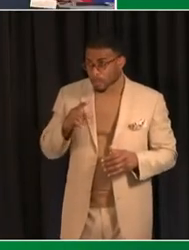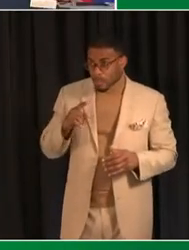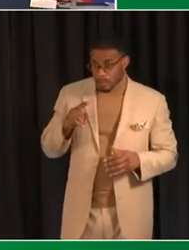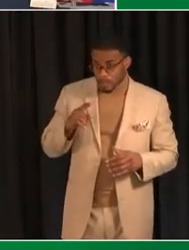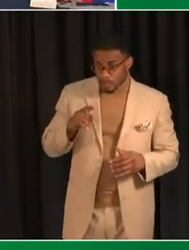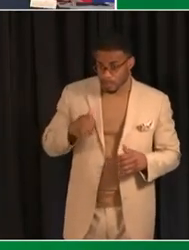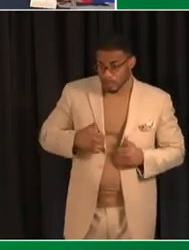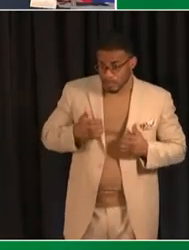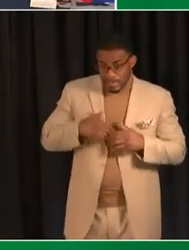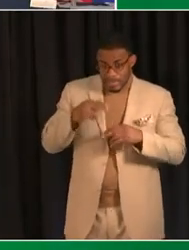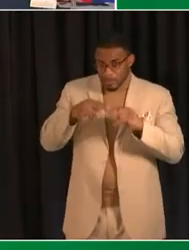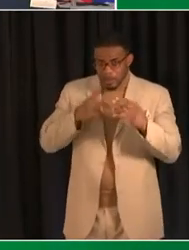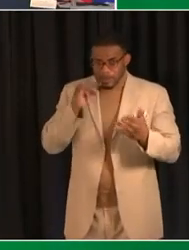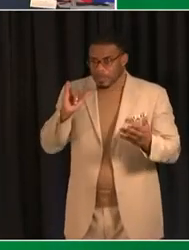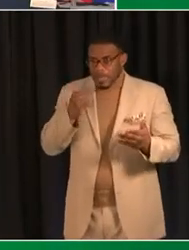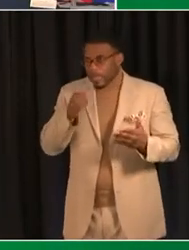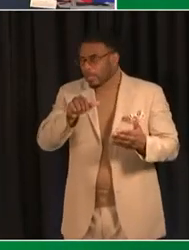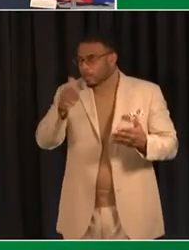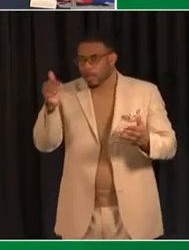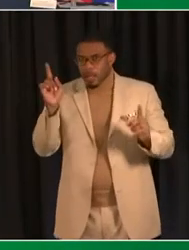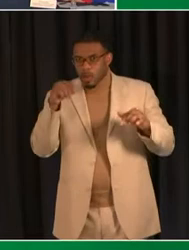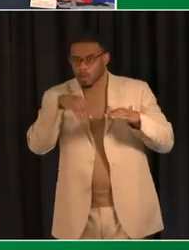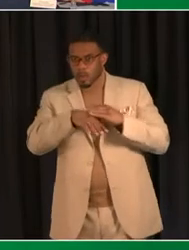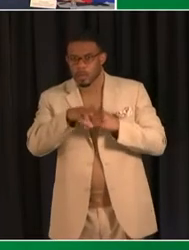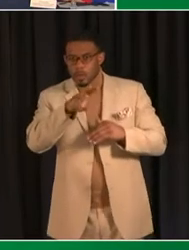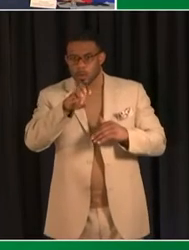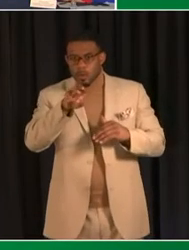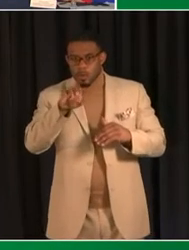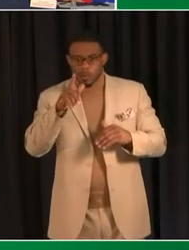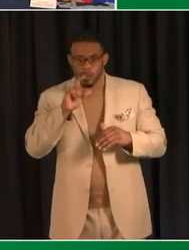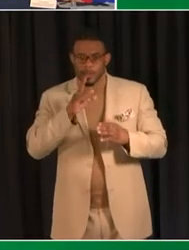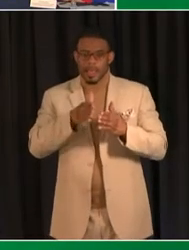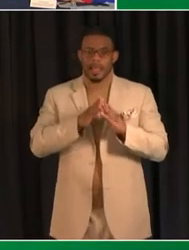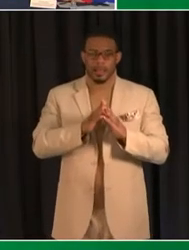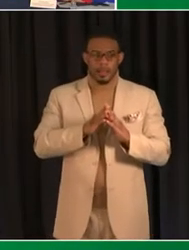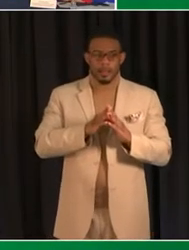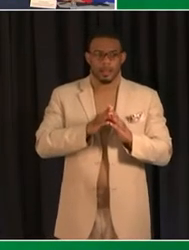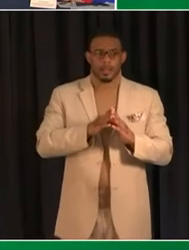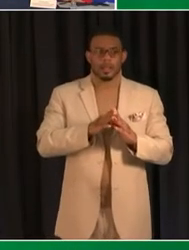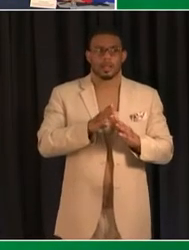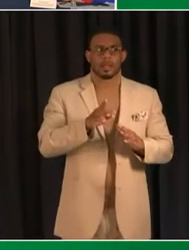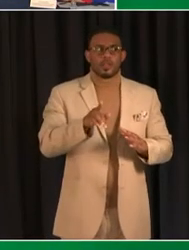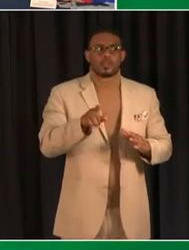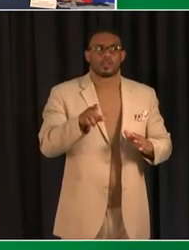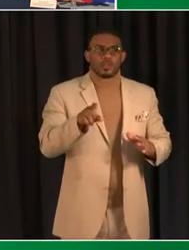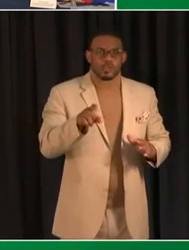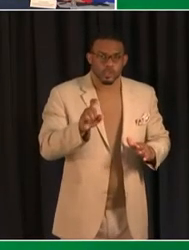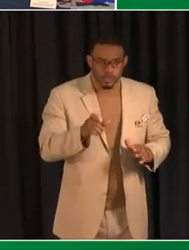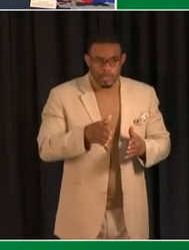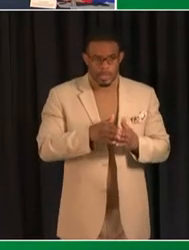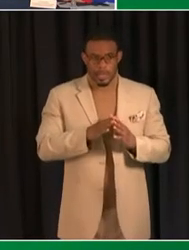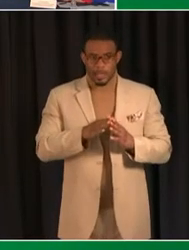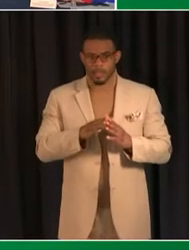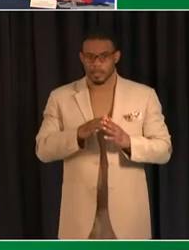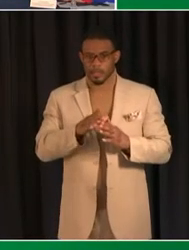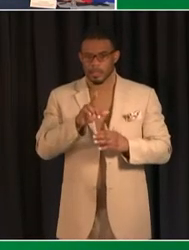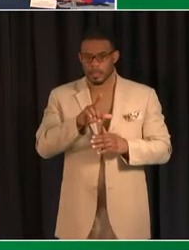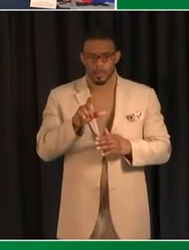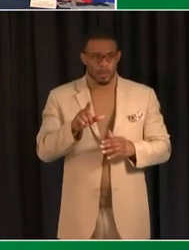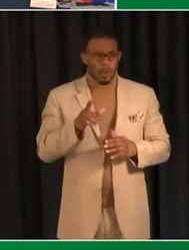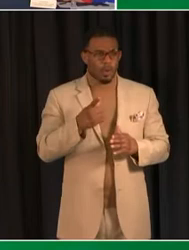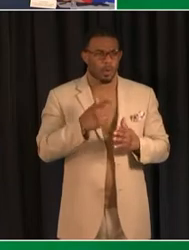are a tenant in a building, just like I think anybody going into a WeWork would be asking, you should ask